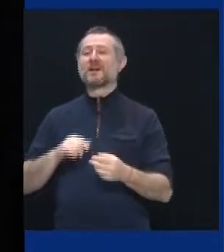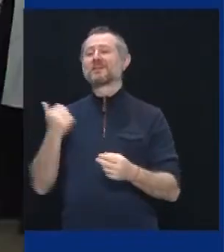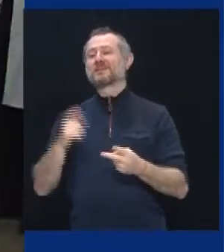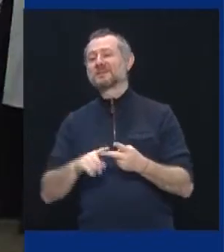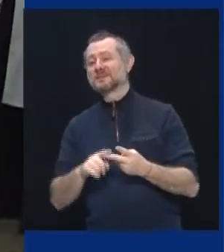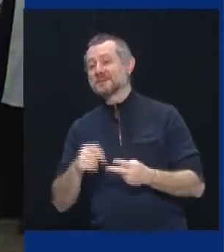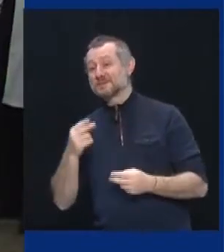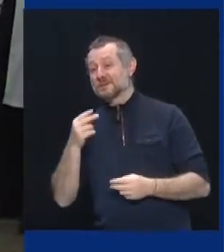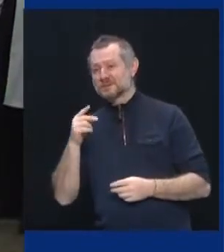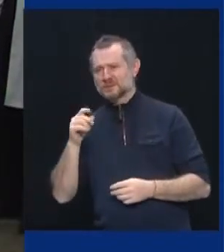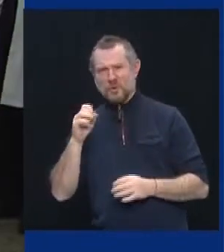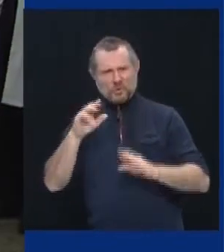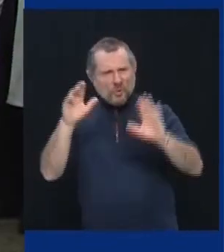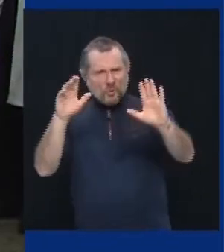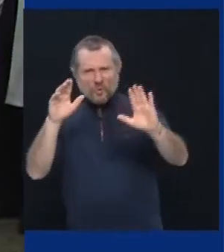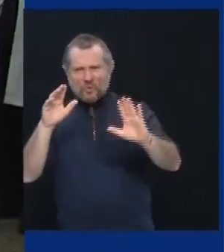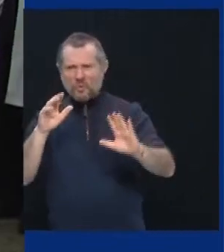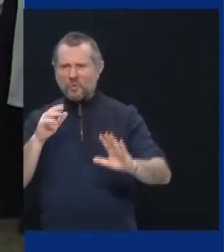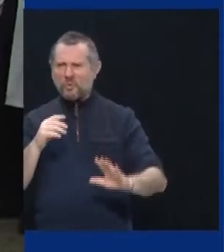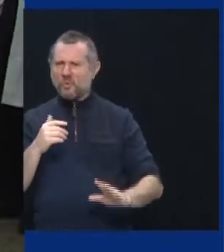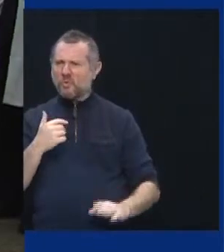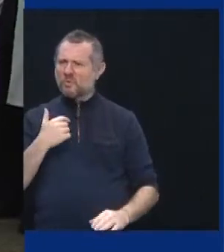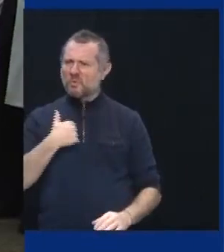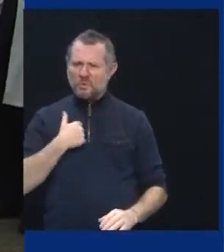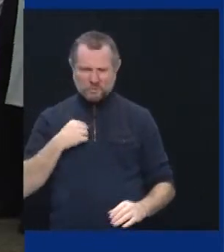That's right. I put the breakfast together.